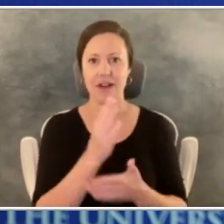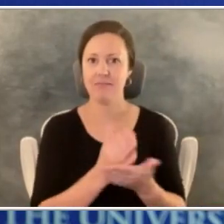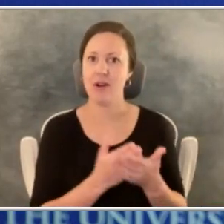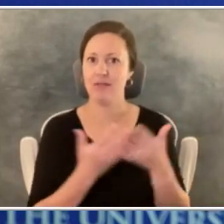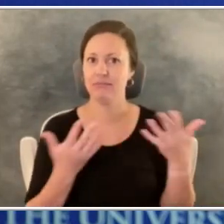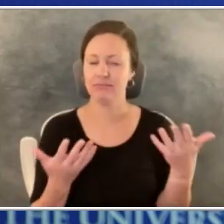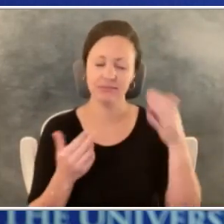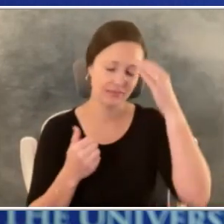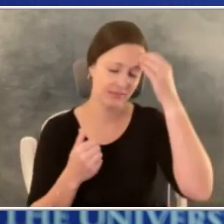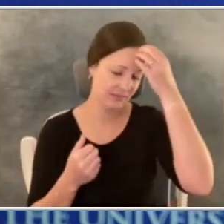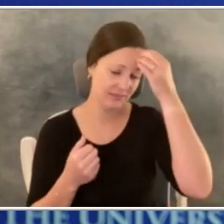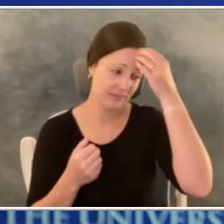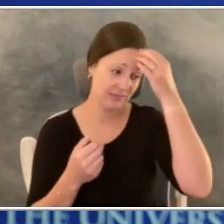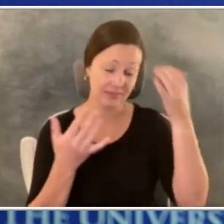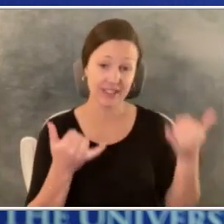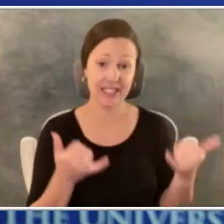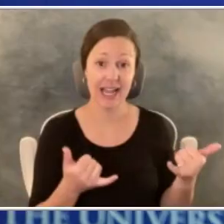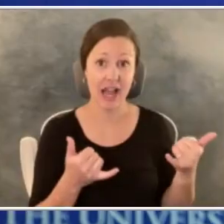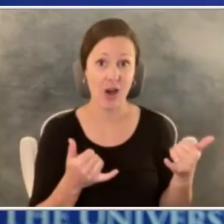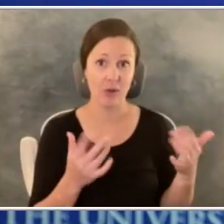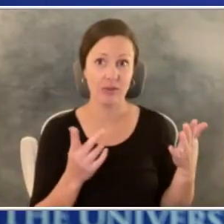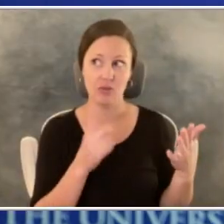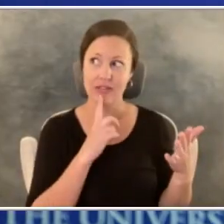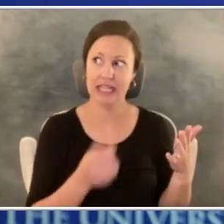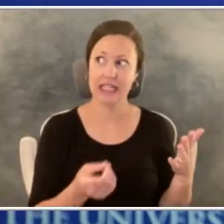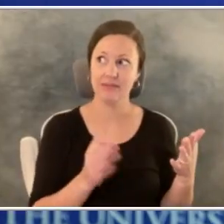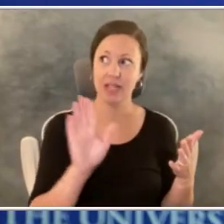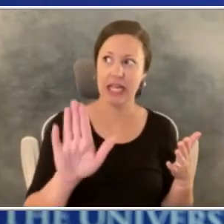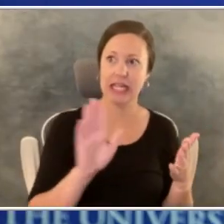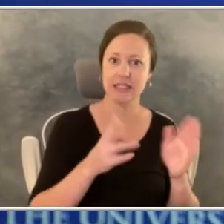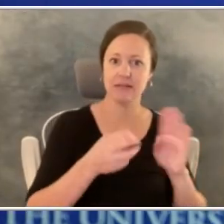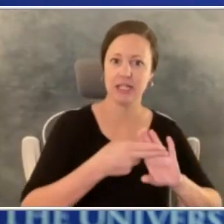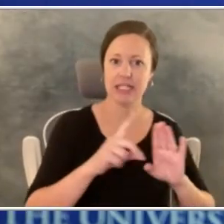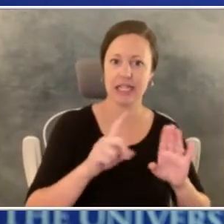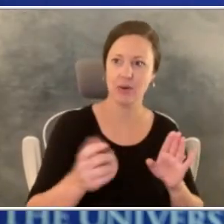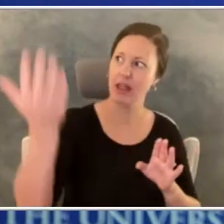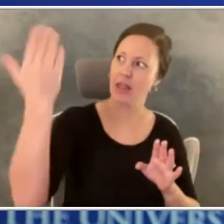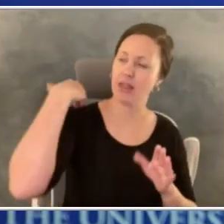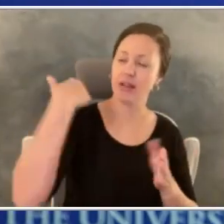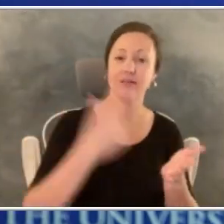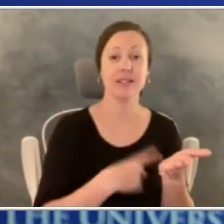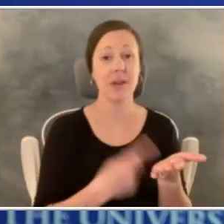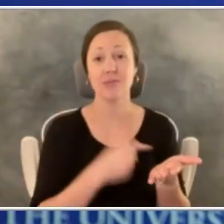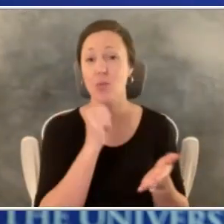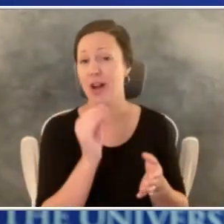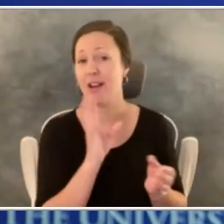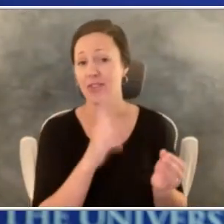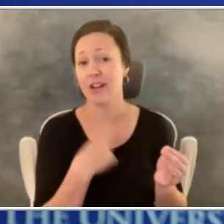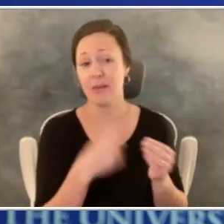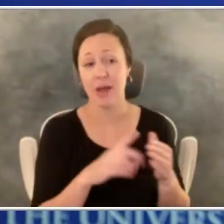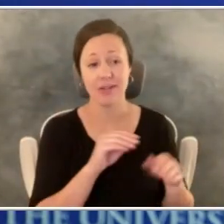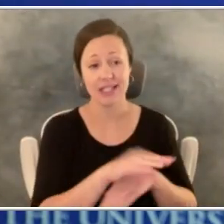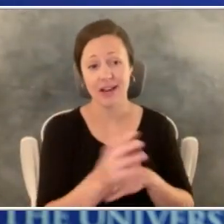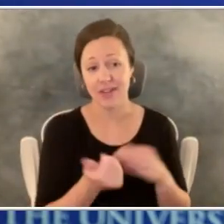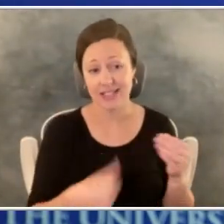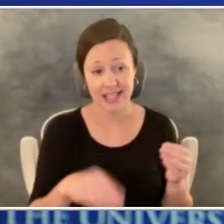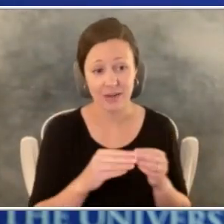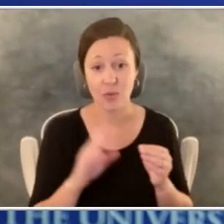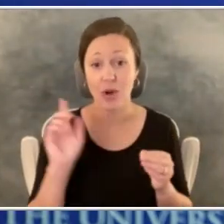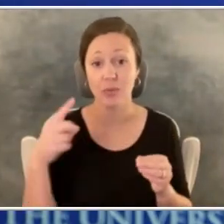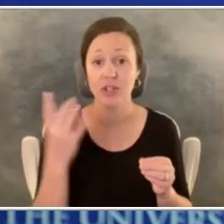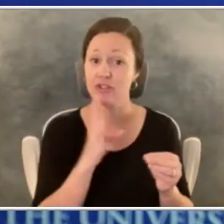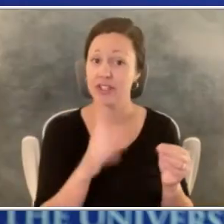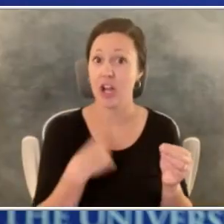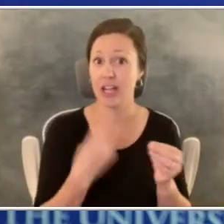that we're pretty far out, you know, sometimes we're not even talking about side effects anymore. We're just talking about the day-to-day, and that's when